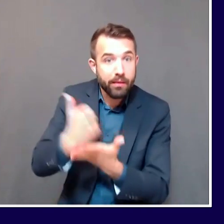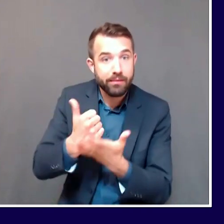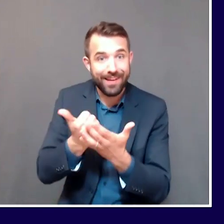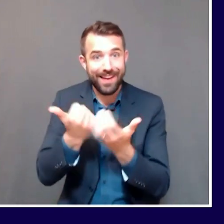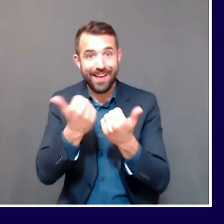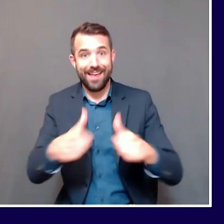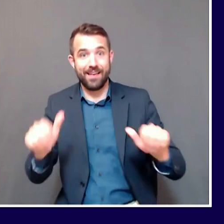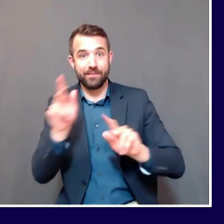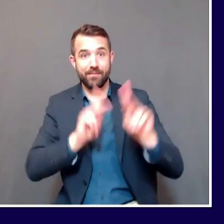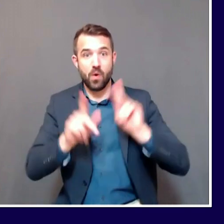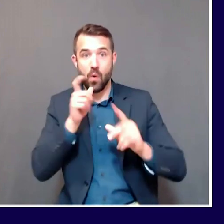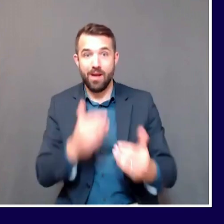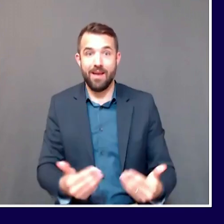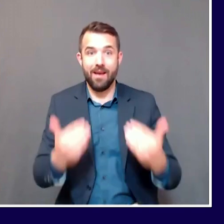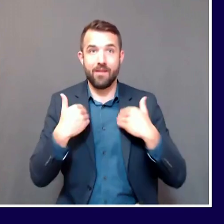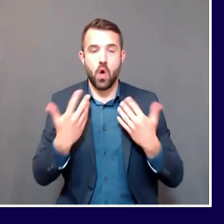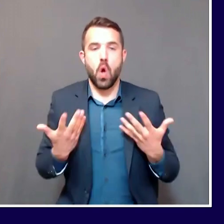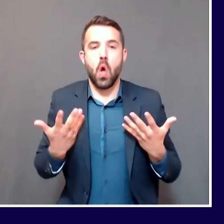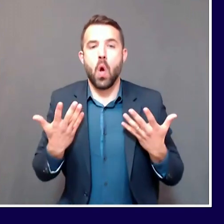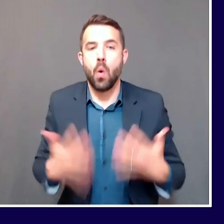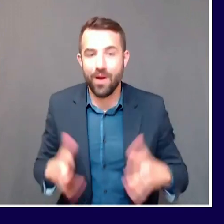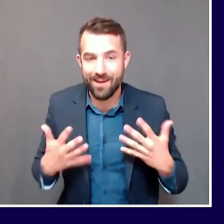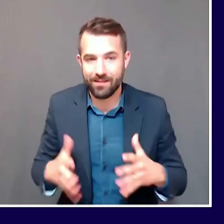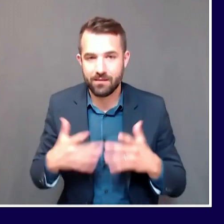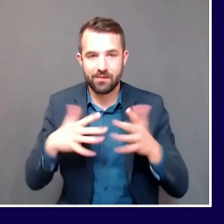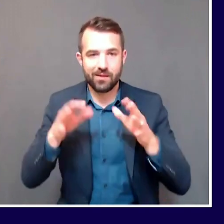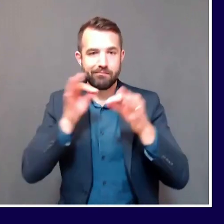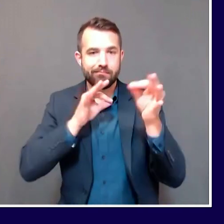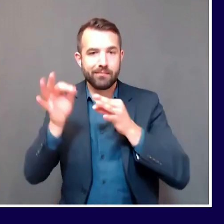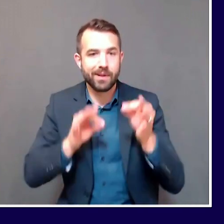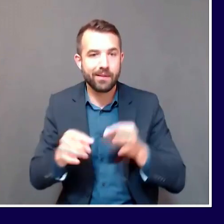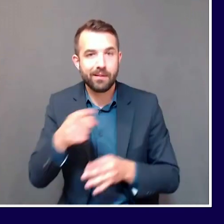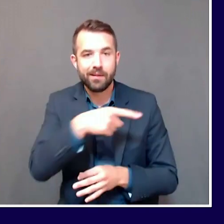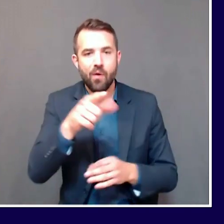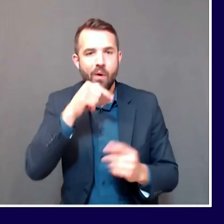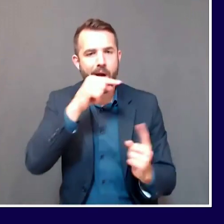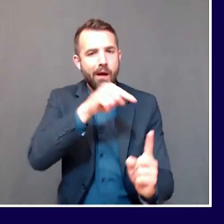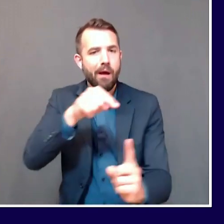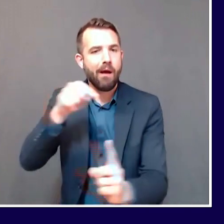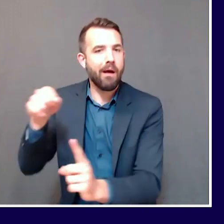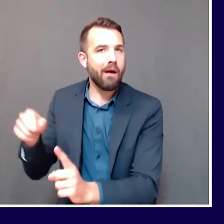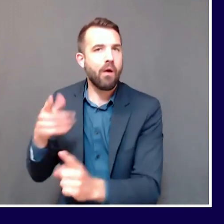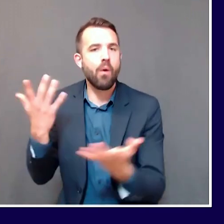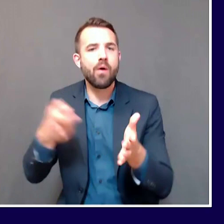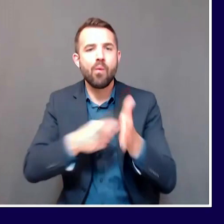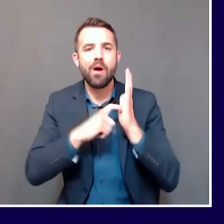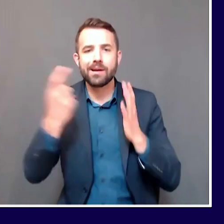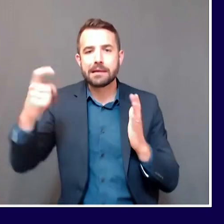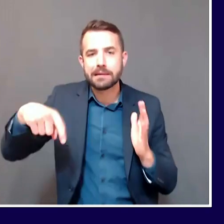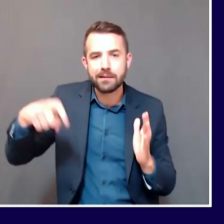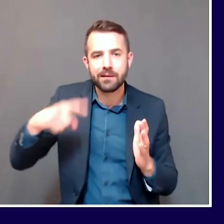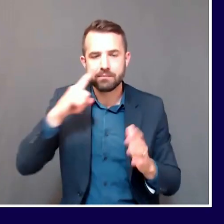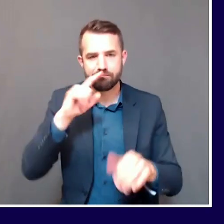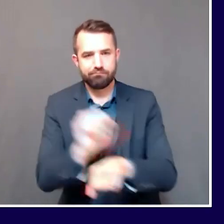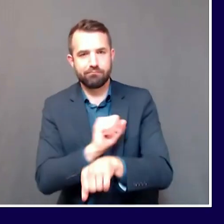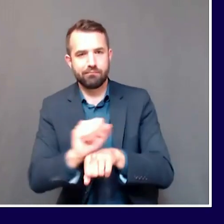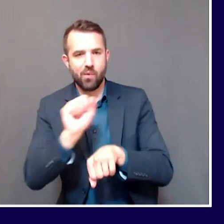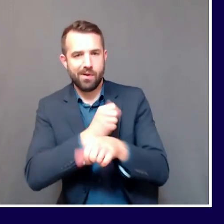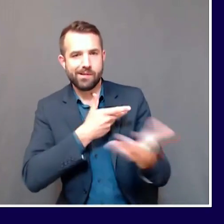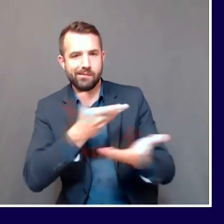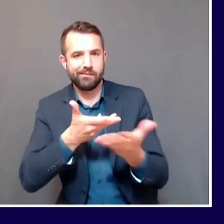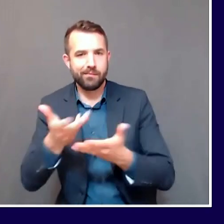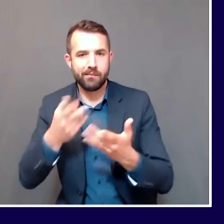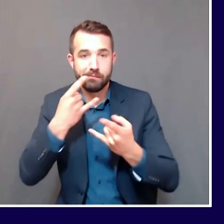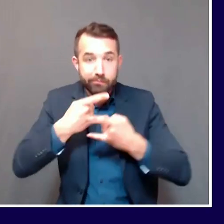briefed on who those individuals are, what they need in order to be working with them from a public health perspective. Now, in terms of